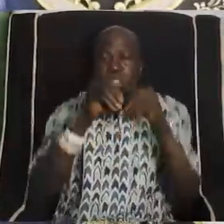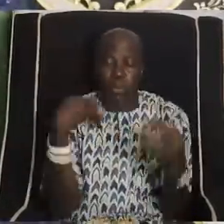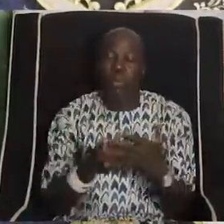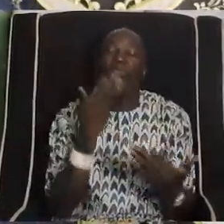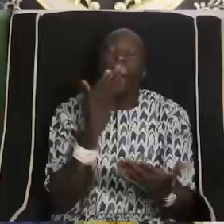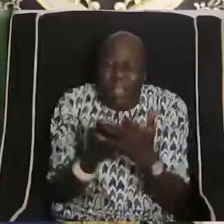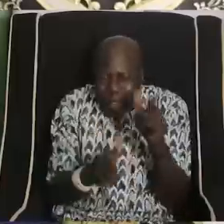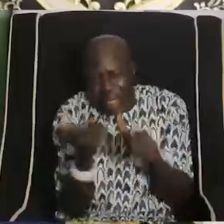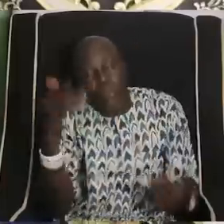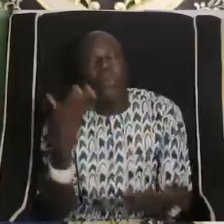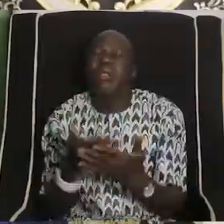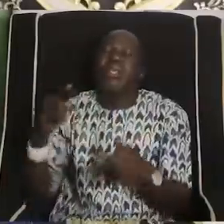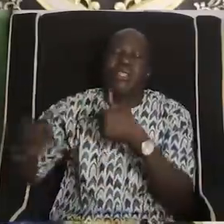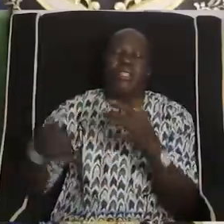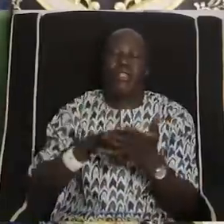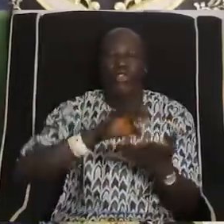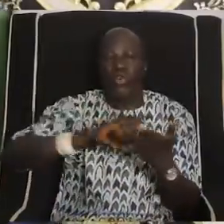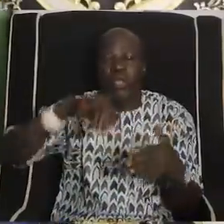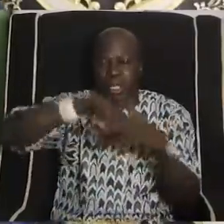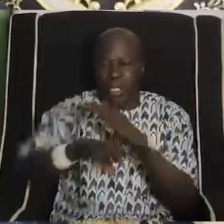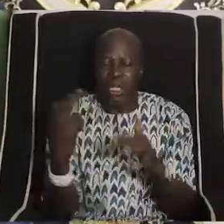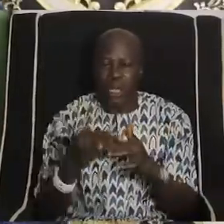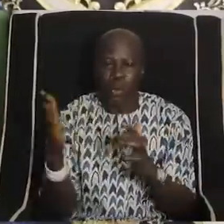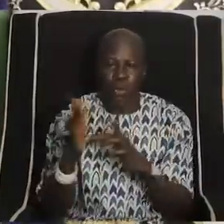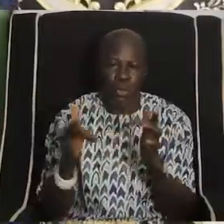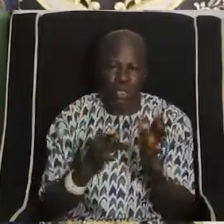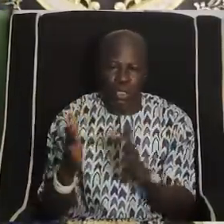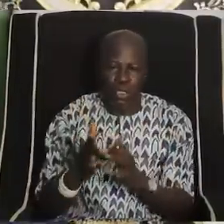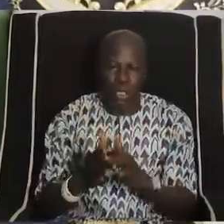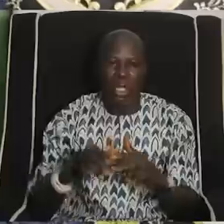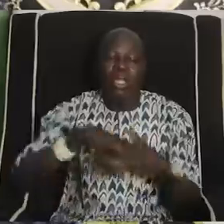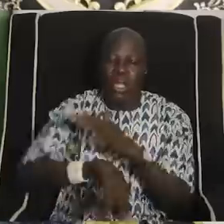Balosa? Amen. Tangible money this week. In the name of Jesus.